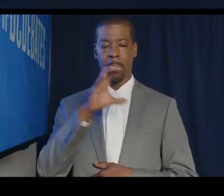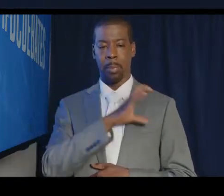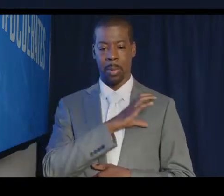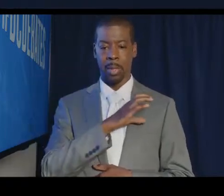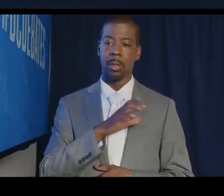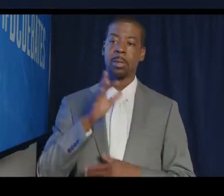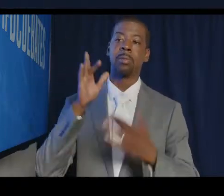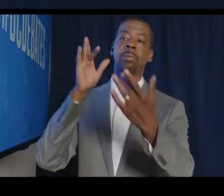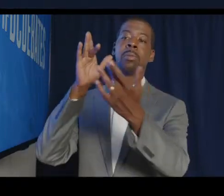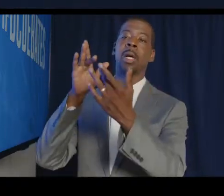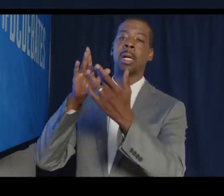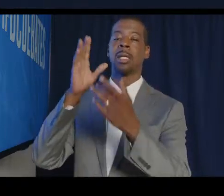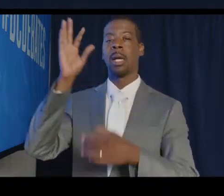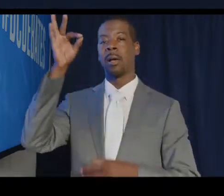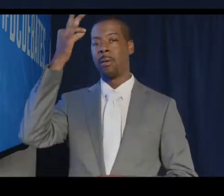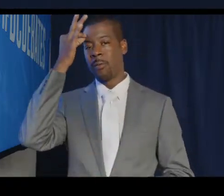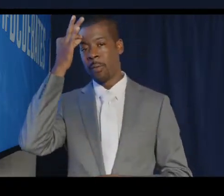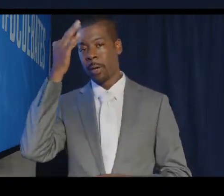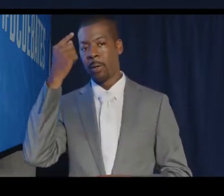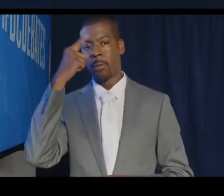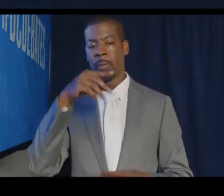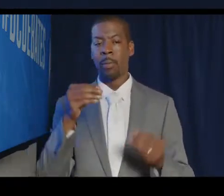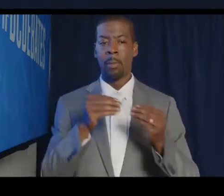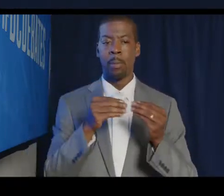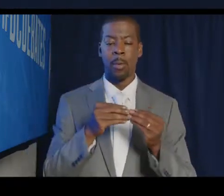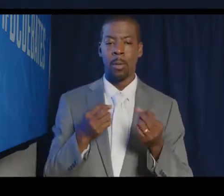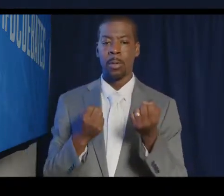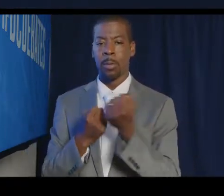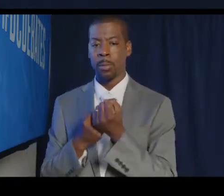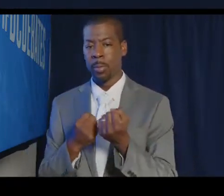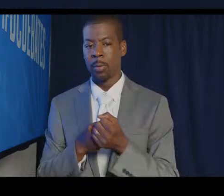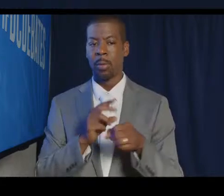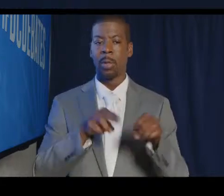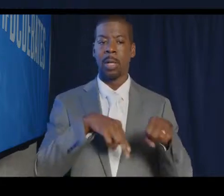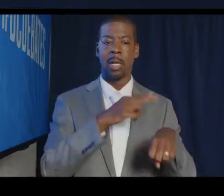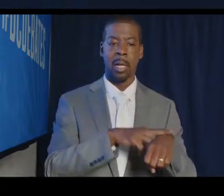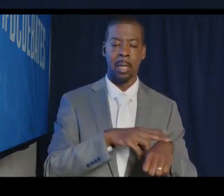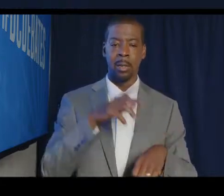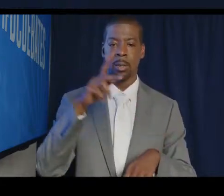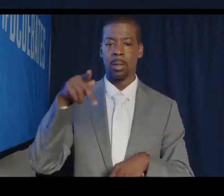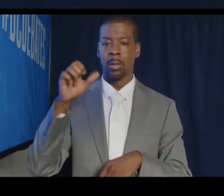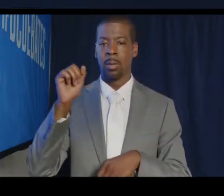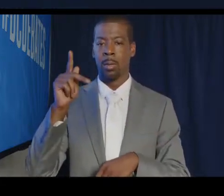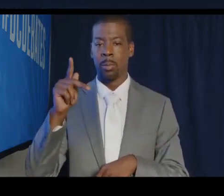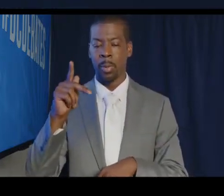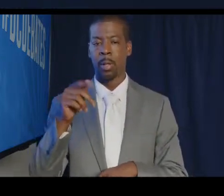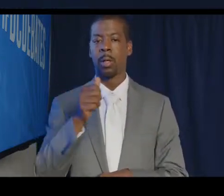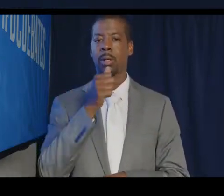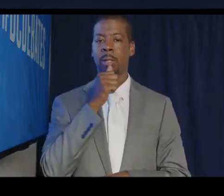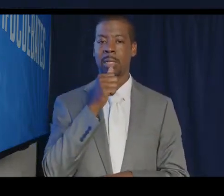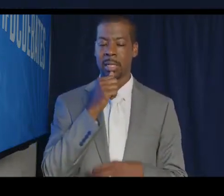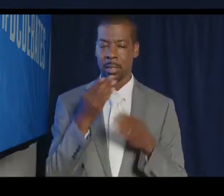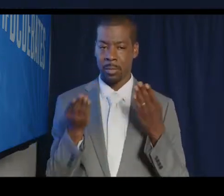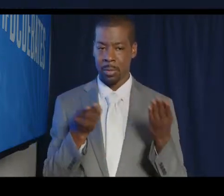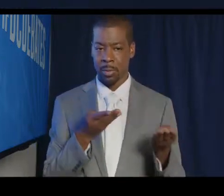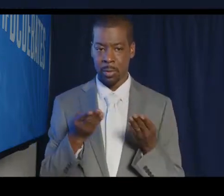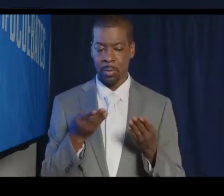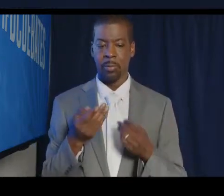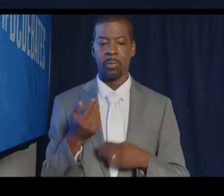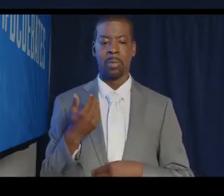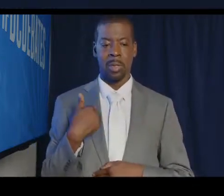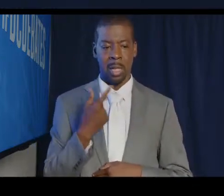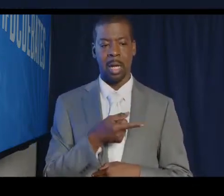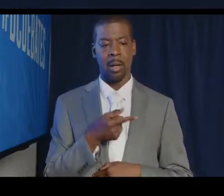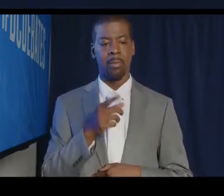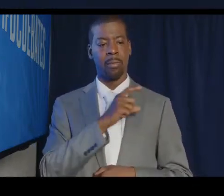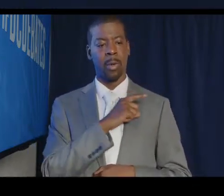do more in their enclave areas, right? National Park Service or the Secret Service around the White House, to be able to have our patrol officers be in